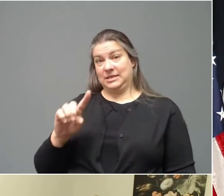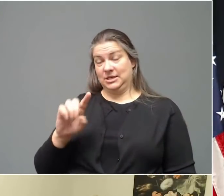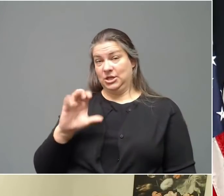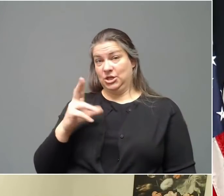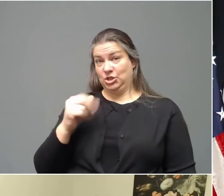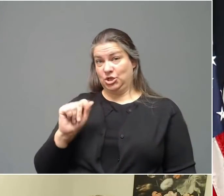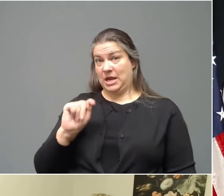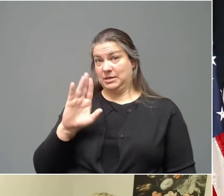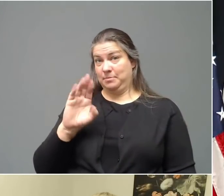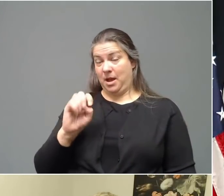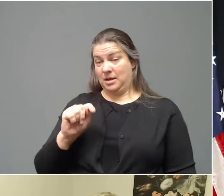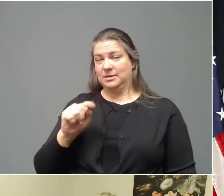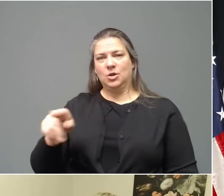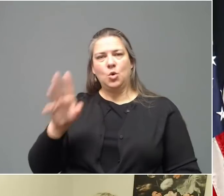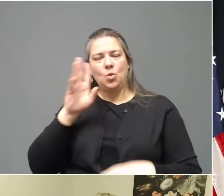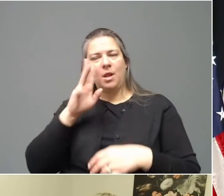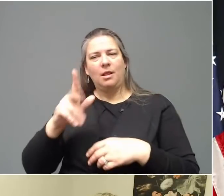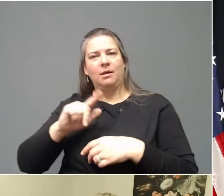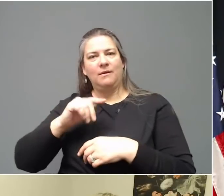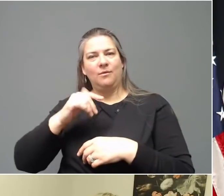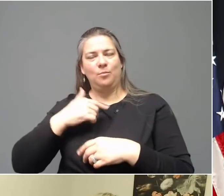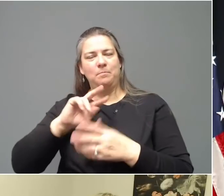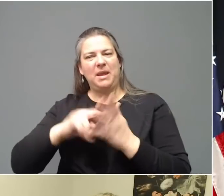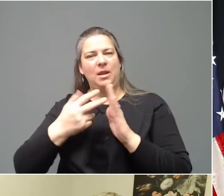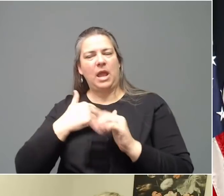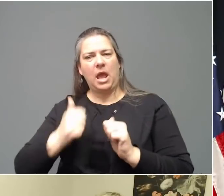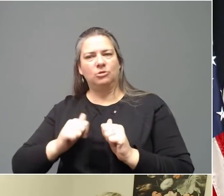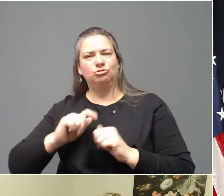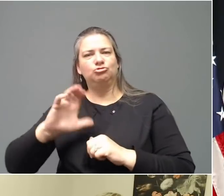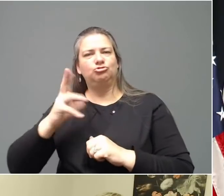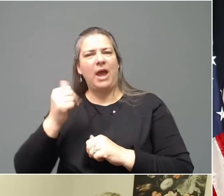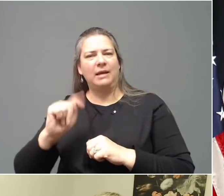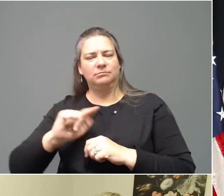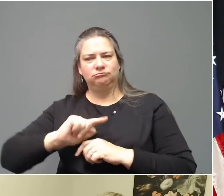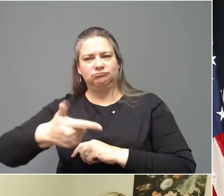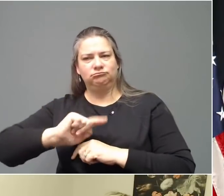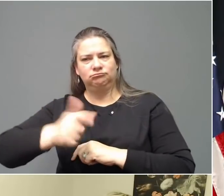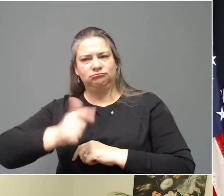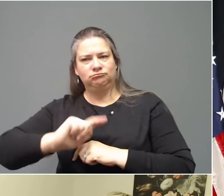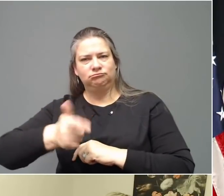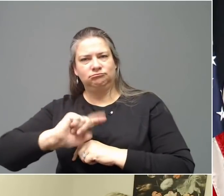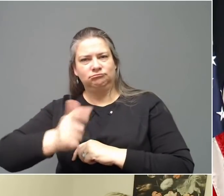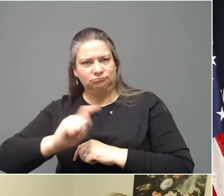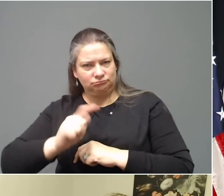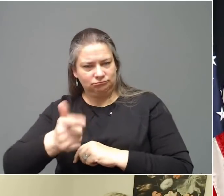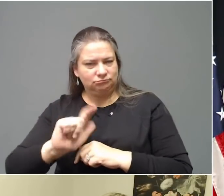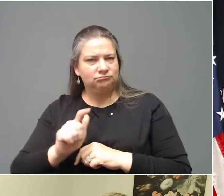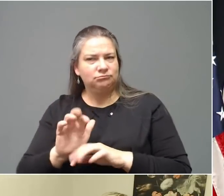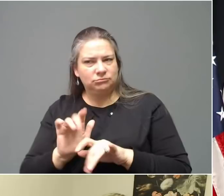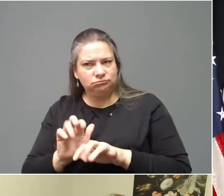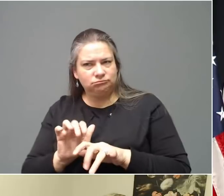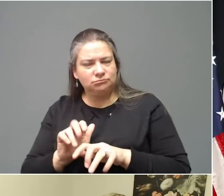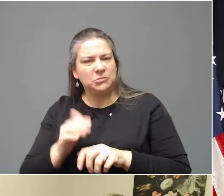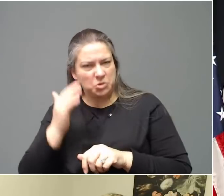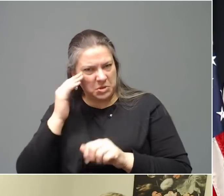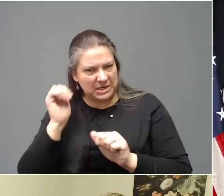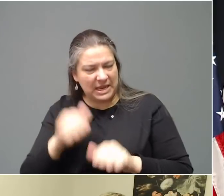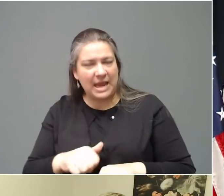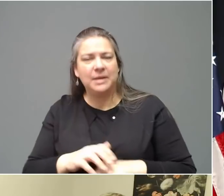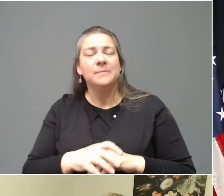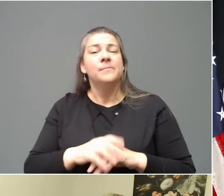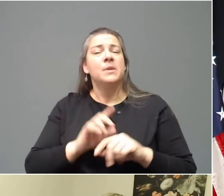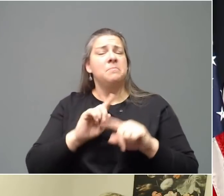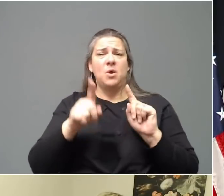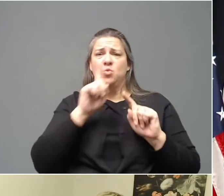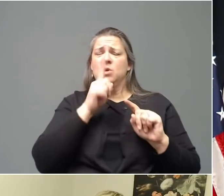So hopefully with some of these different tools, people can get the help they need. We know it's difficult, but we really do want to get you the help